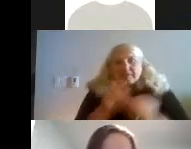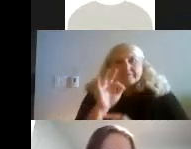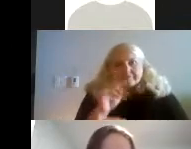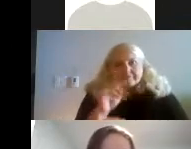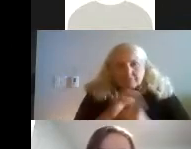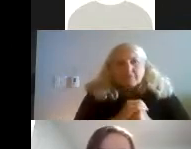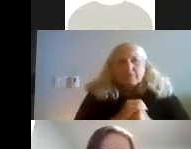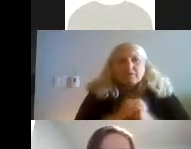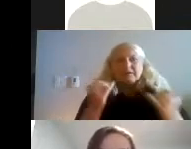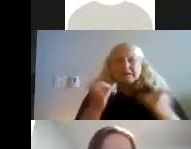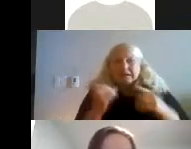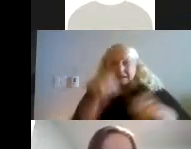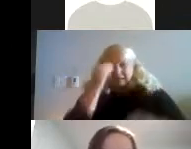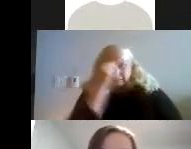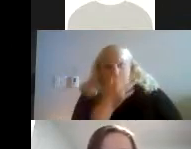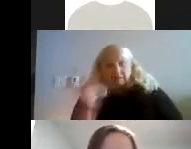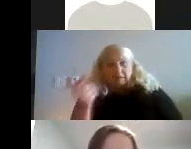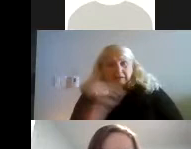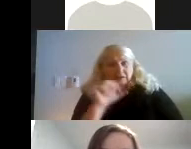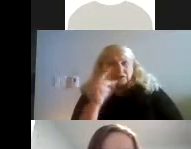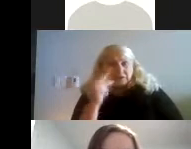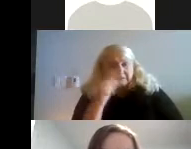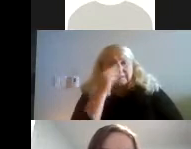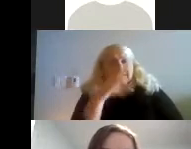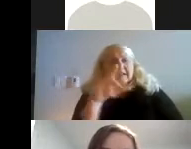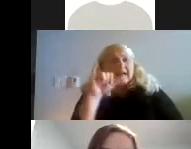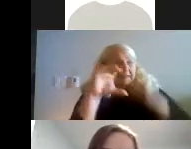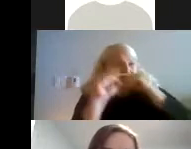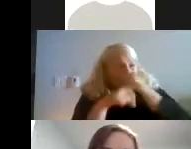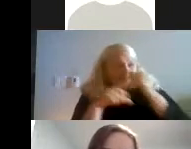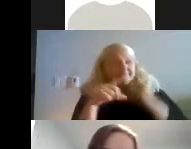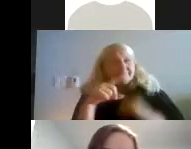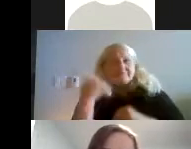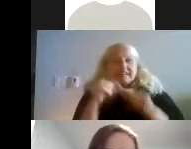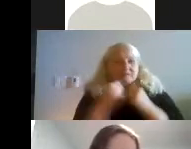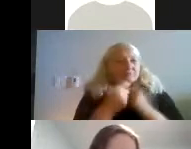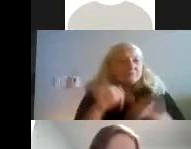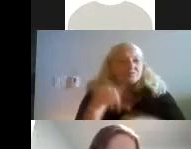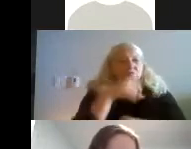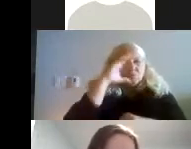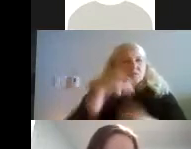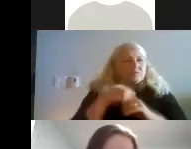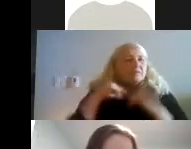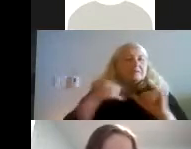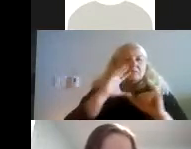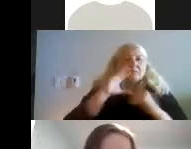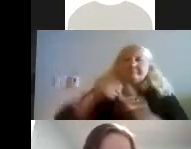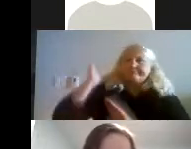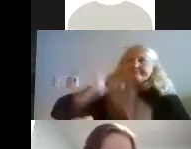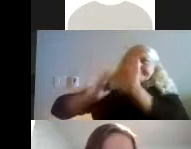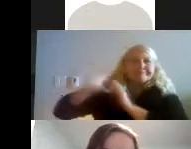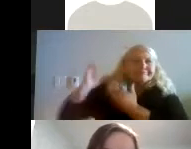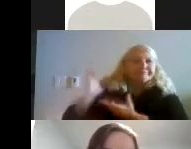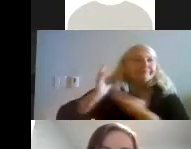our team, know that we introduce you to some of the historical acts of oppression and colonial violence that's been enacted against Indigenous